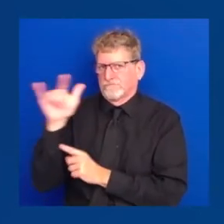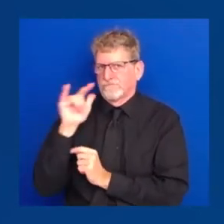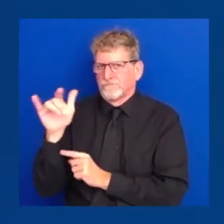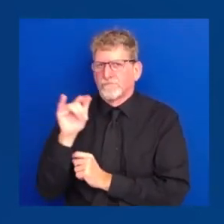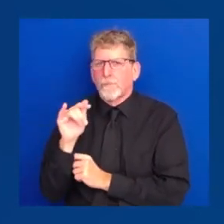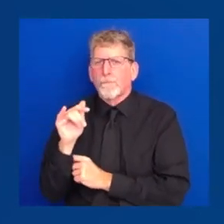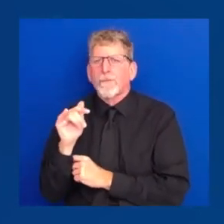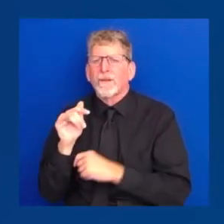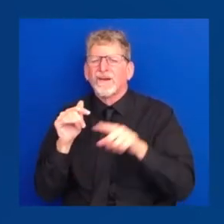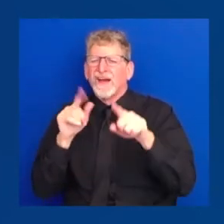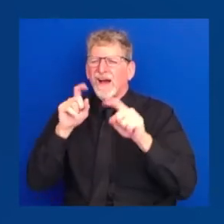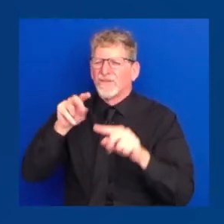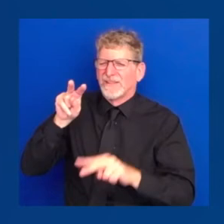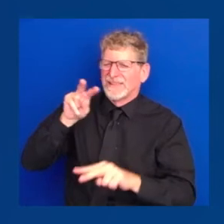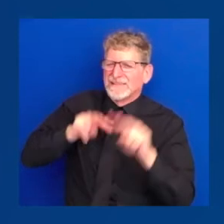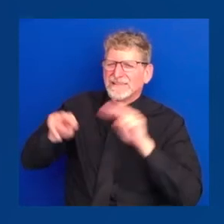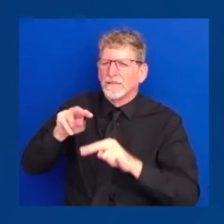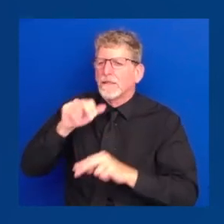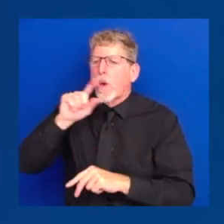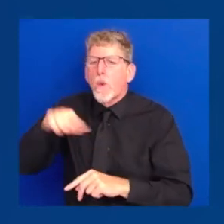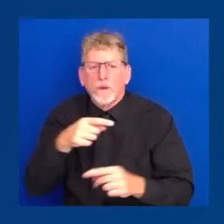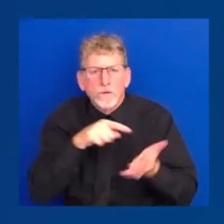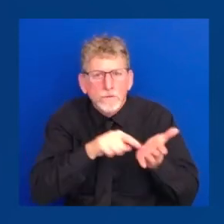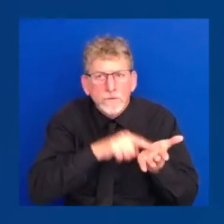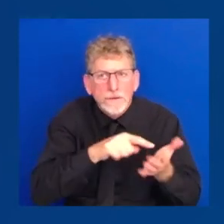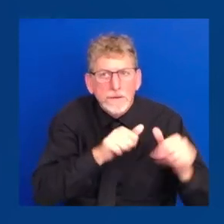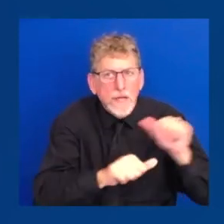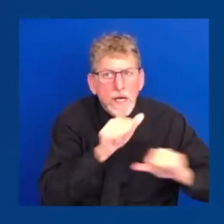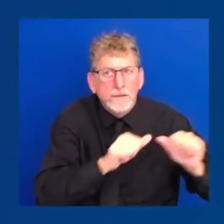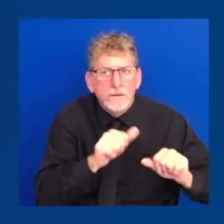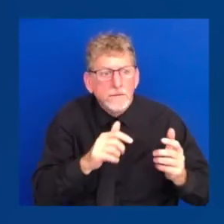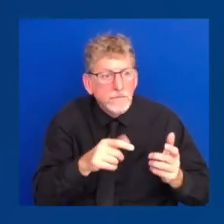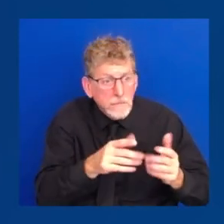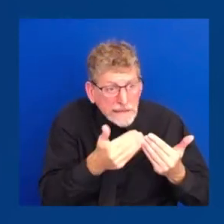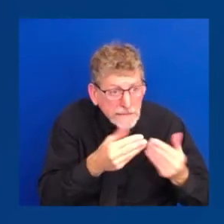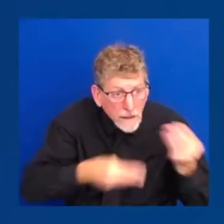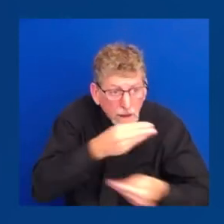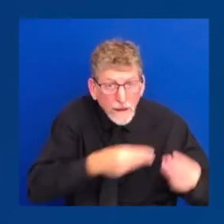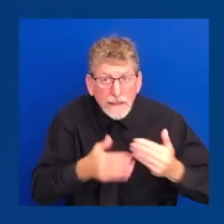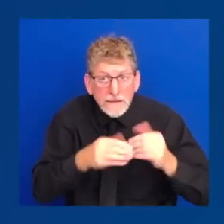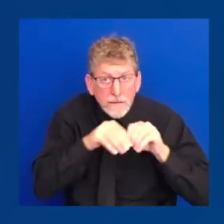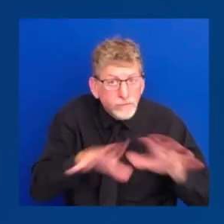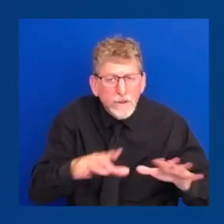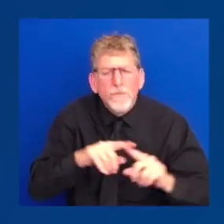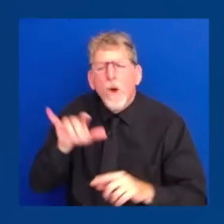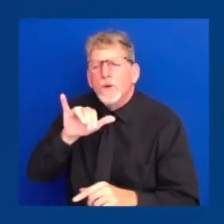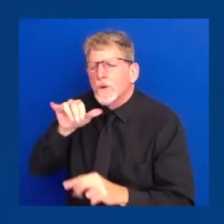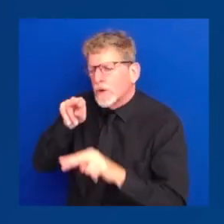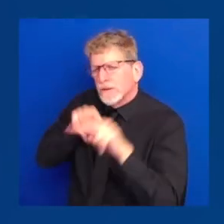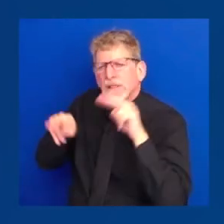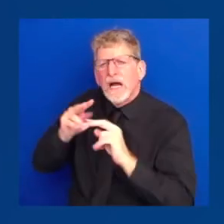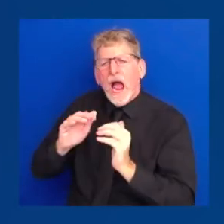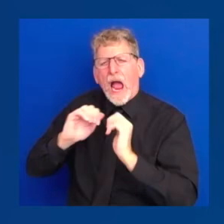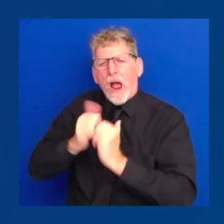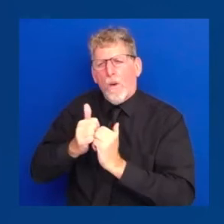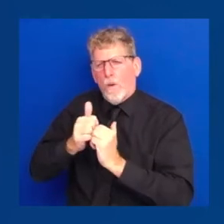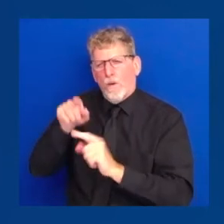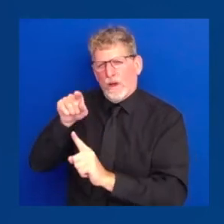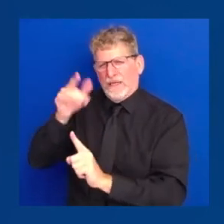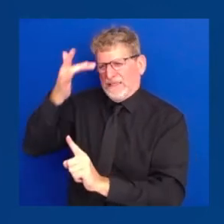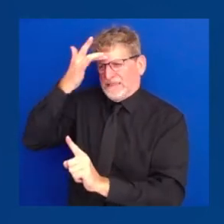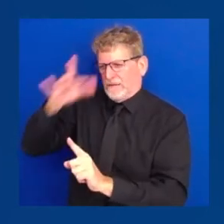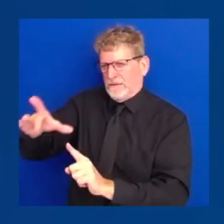to transmission in masks, but also the epidemiology and the frequency that we may encounter a variant of concern or a variant of interest in our